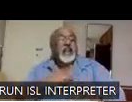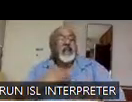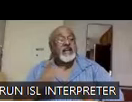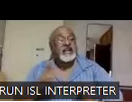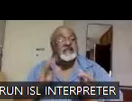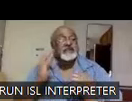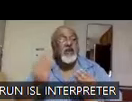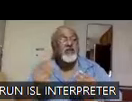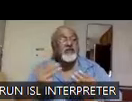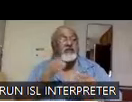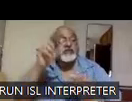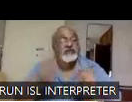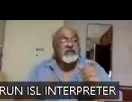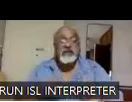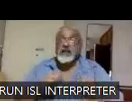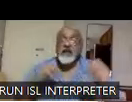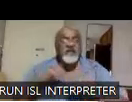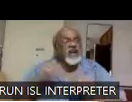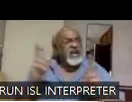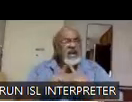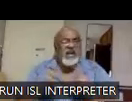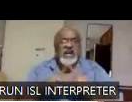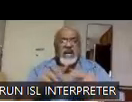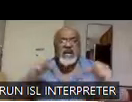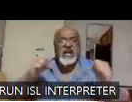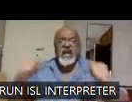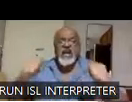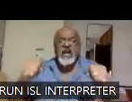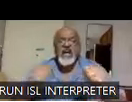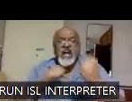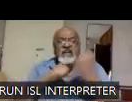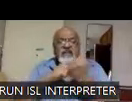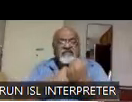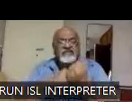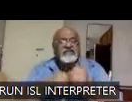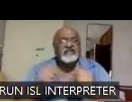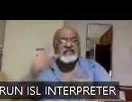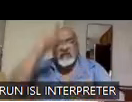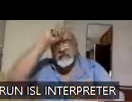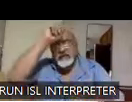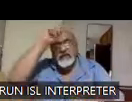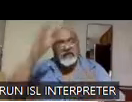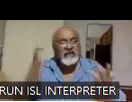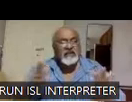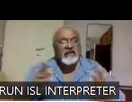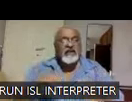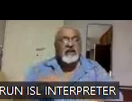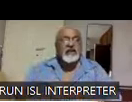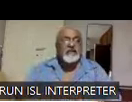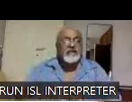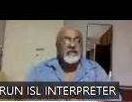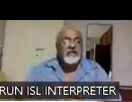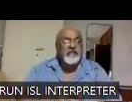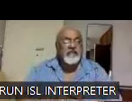is very active in Germany, Dina Radke. And there was a third this thing I I could